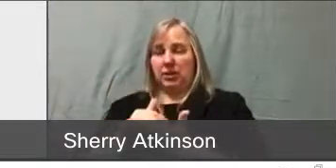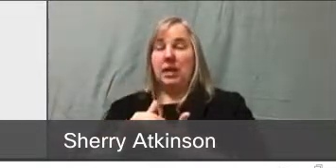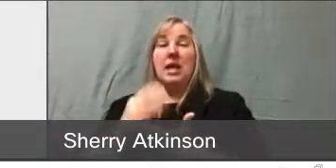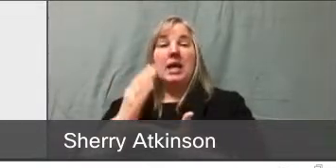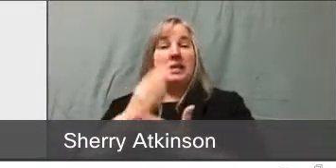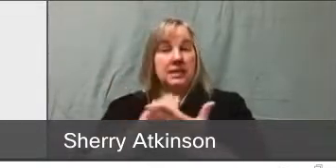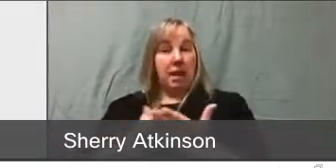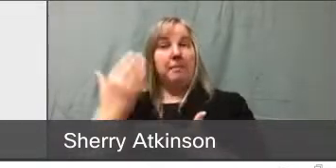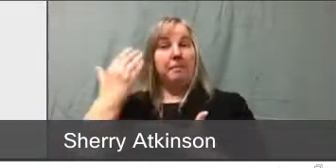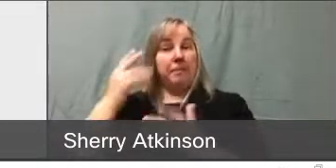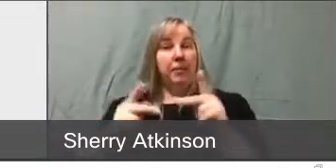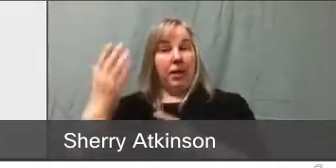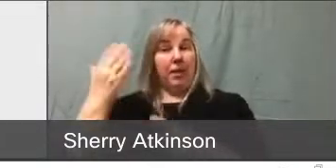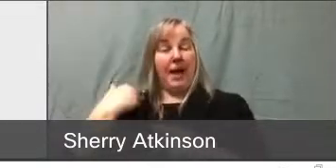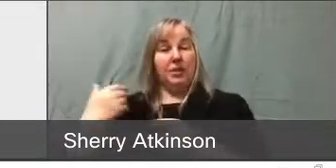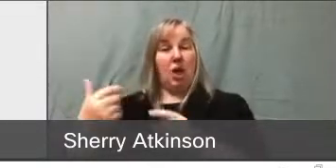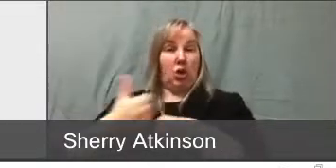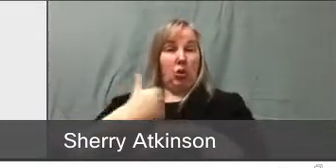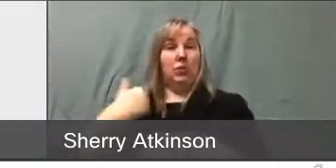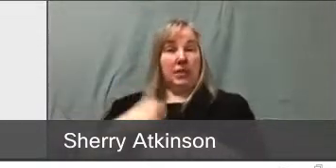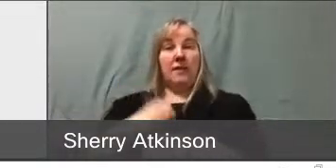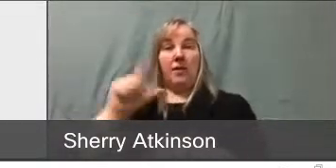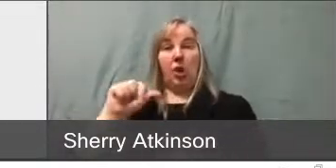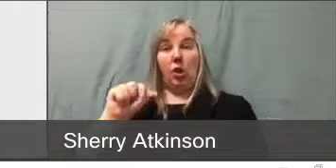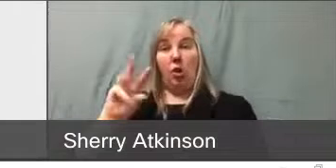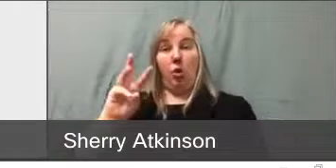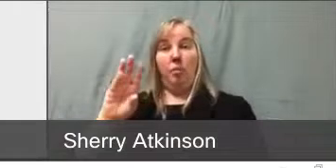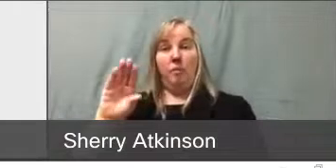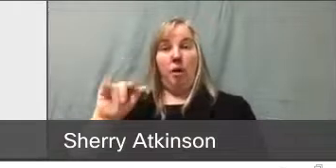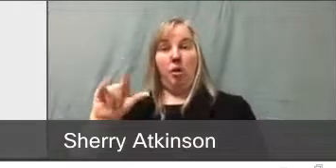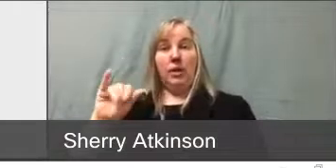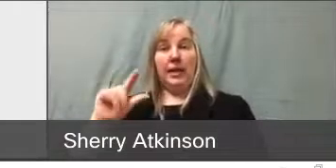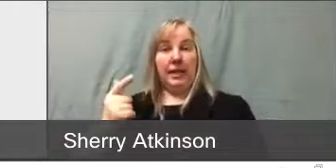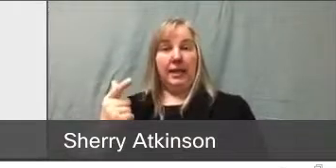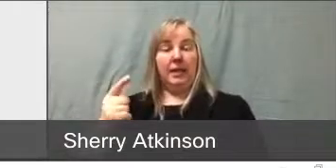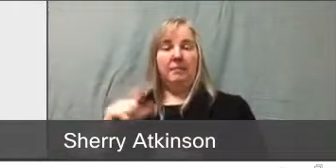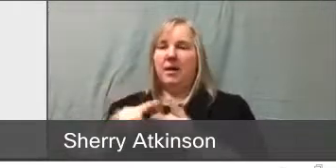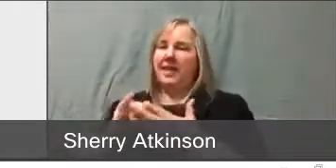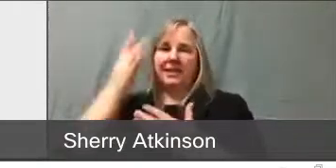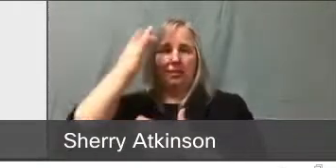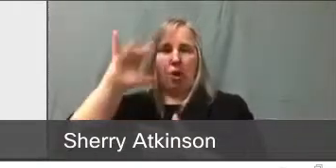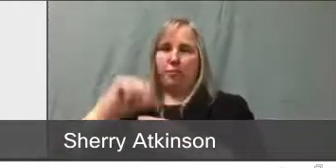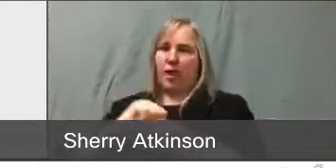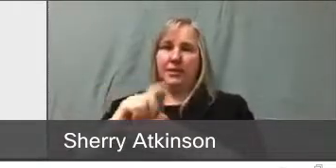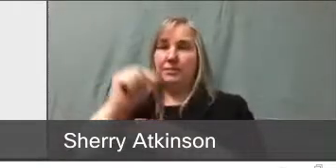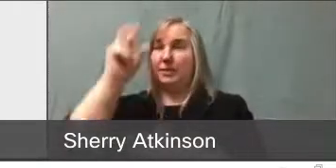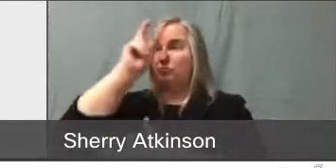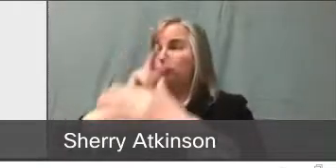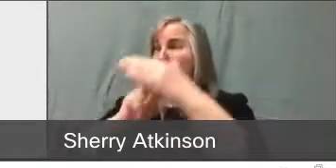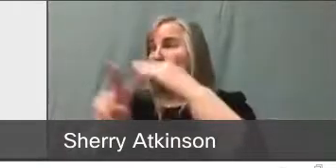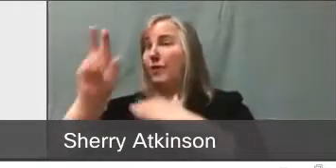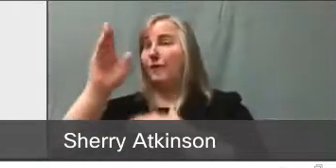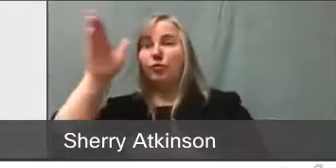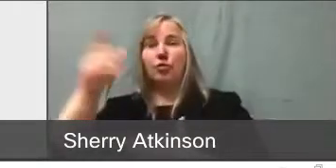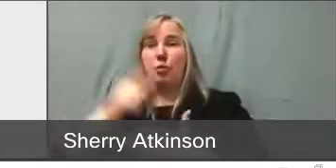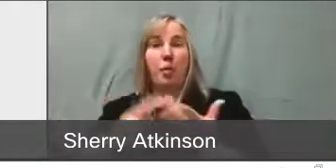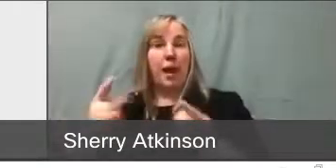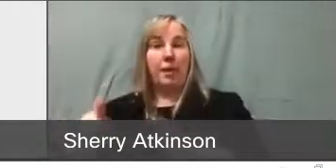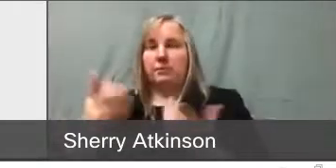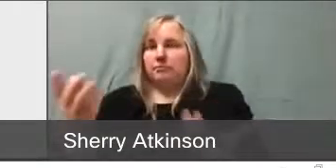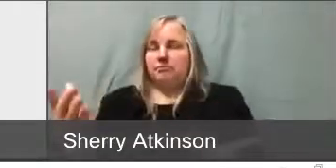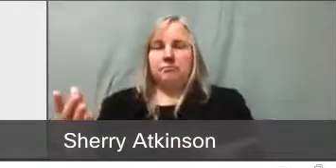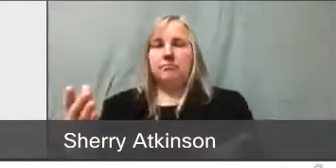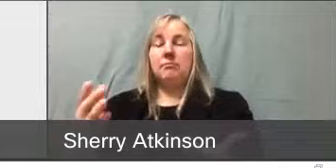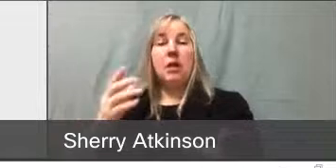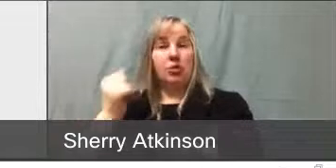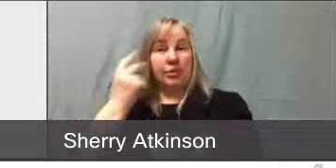but that really is smart budget practice. Because you just never know what's going to happen, and you see some of the